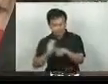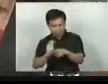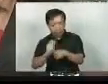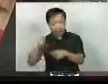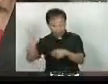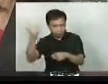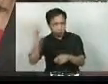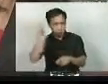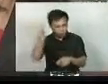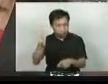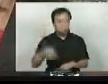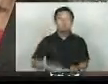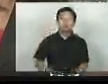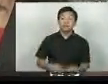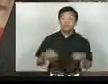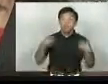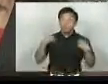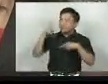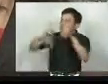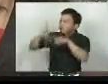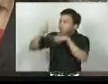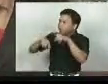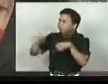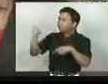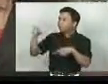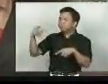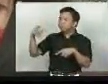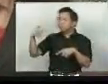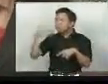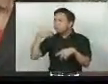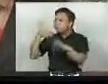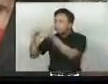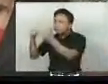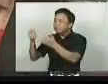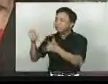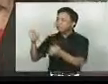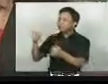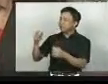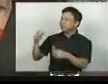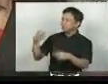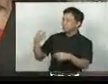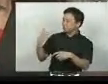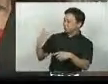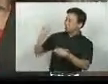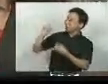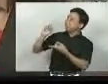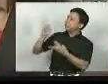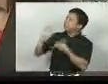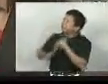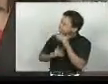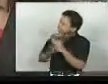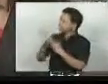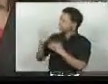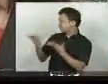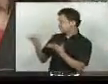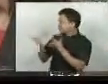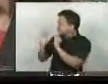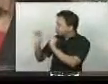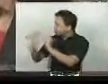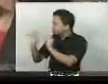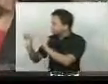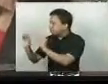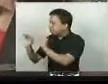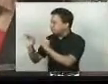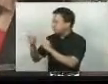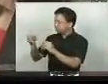but holding a key position in the company, and they are so very at ease with me to be taught on how